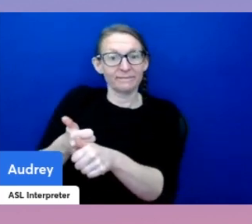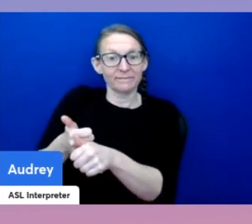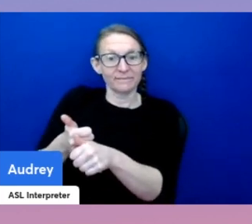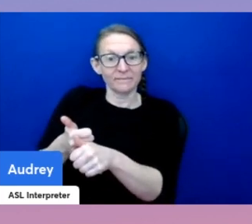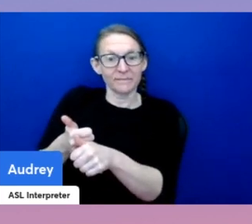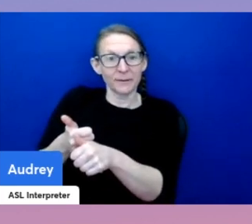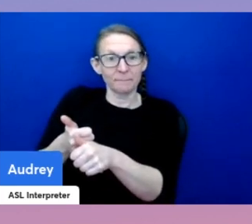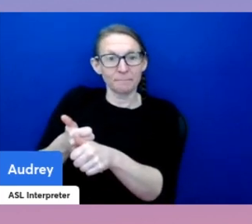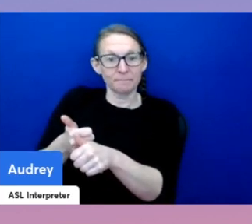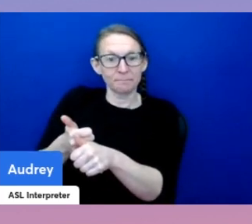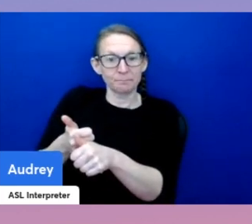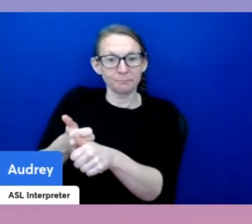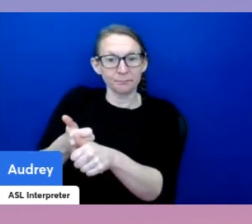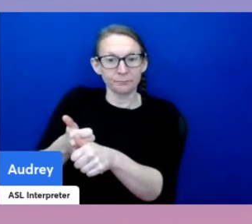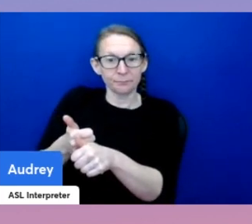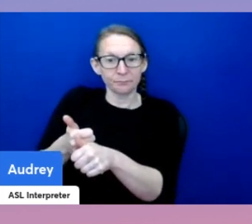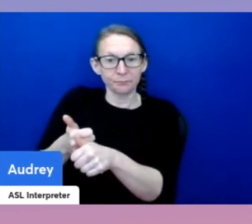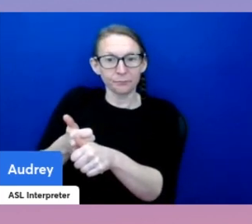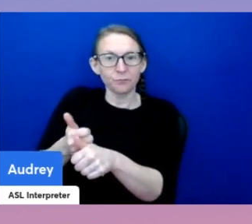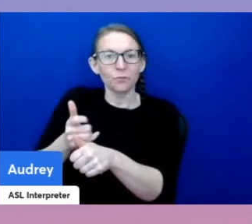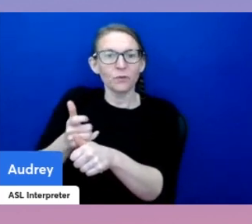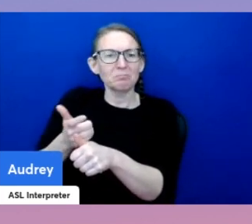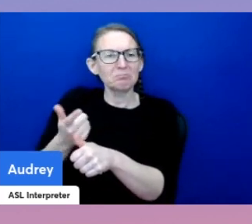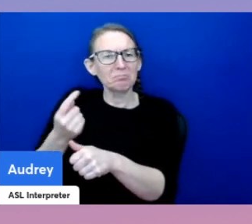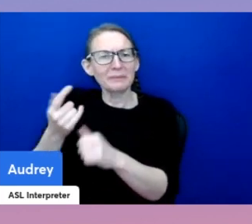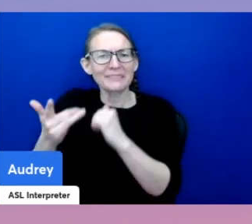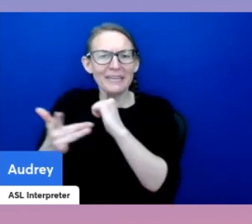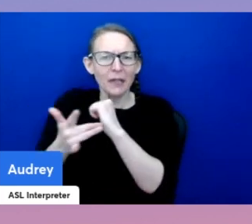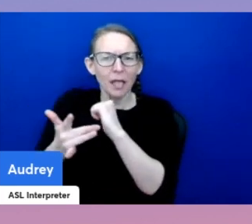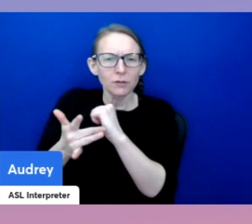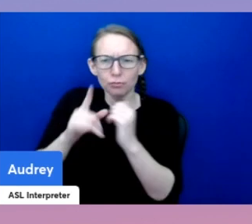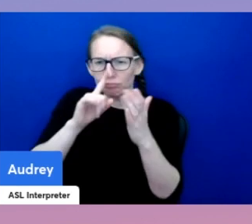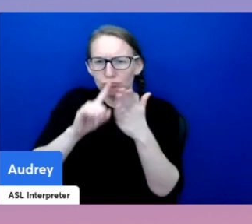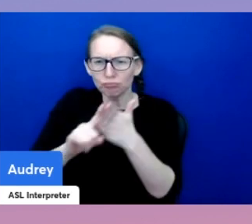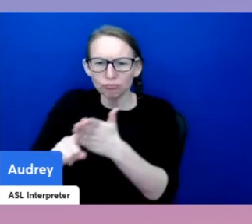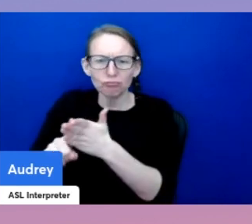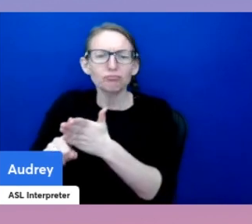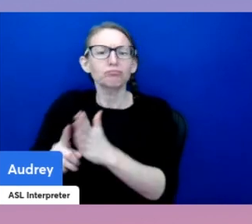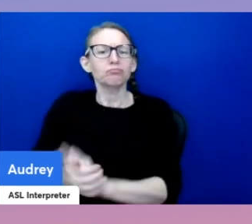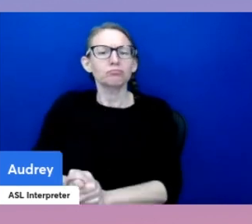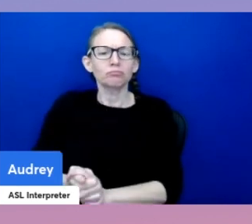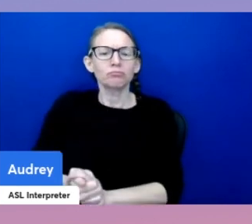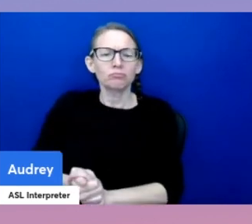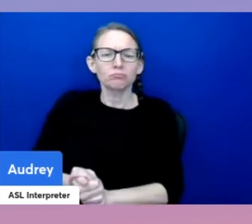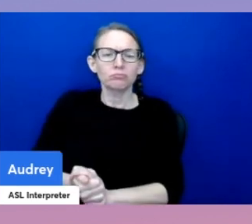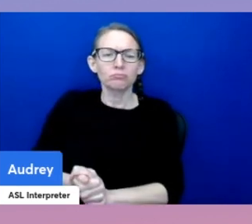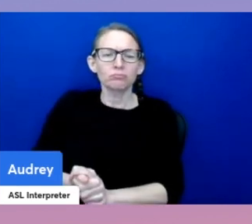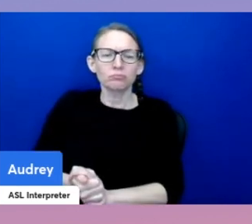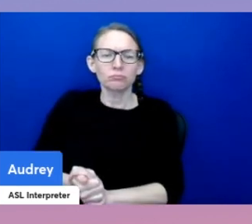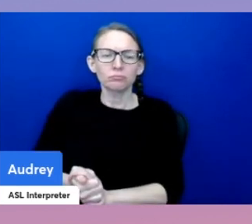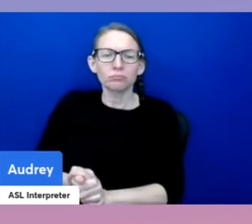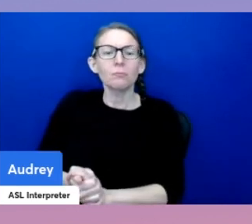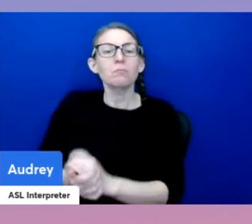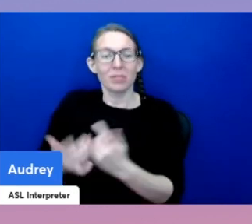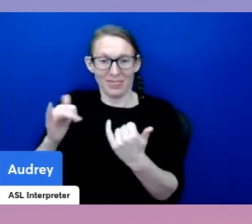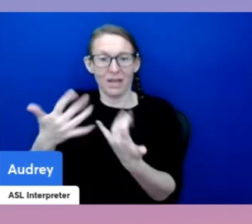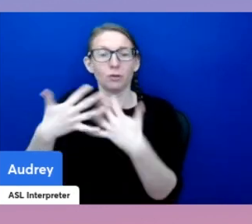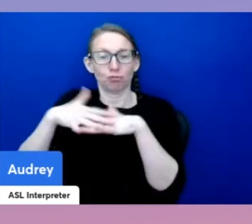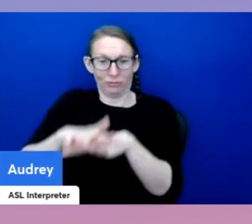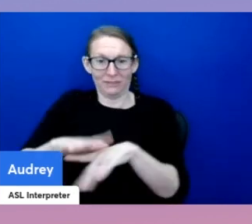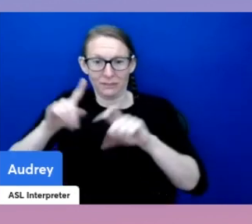check the logical, but the integration test, we will validate the infrastructure itself.